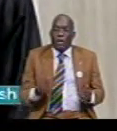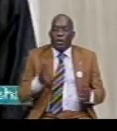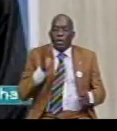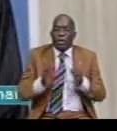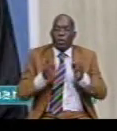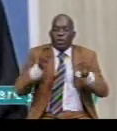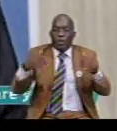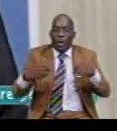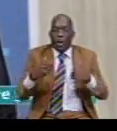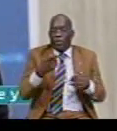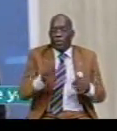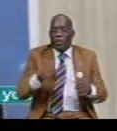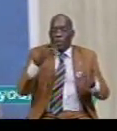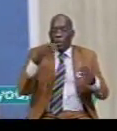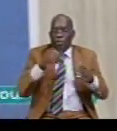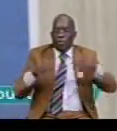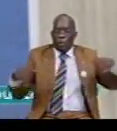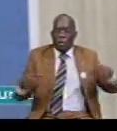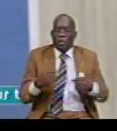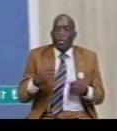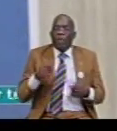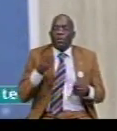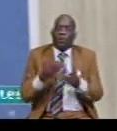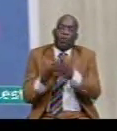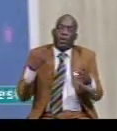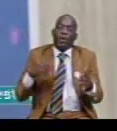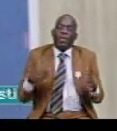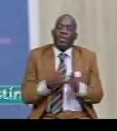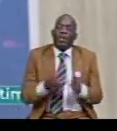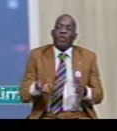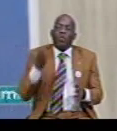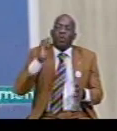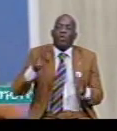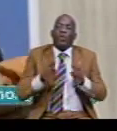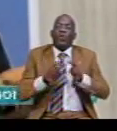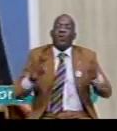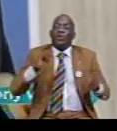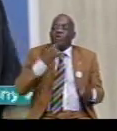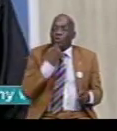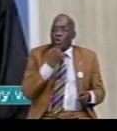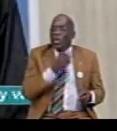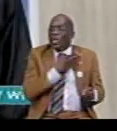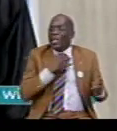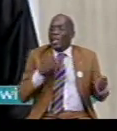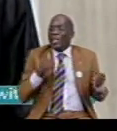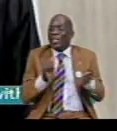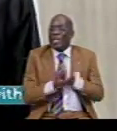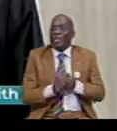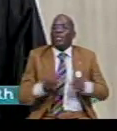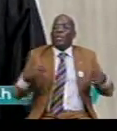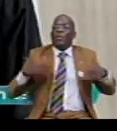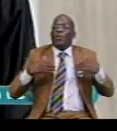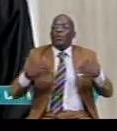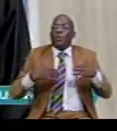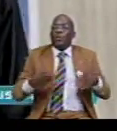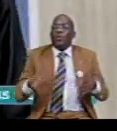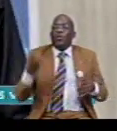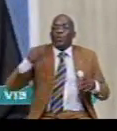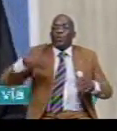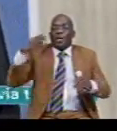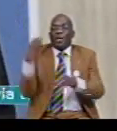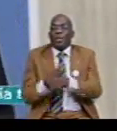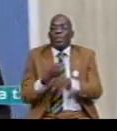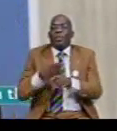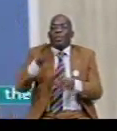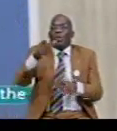course, you know what I'm talking about because it was so excruciating. To the point that breathing was very difficult, but God did it all to his